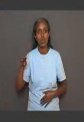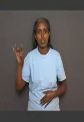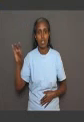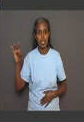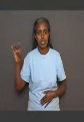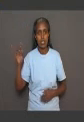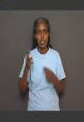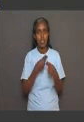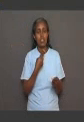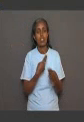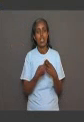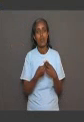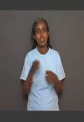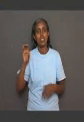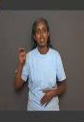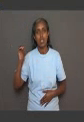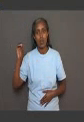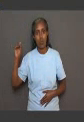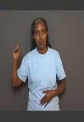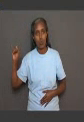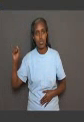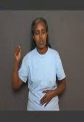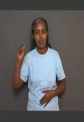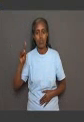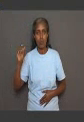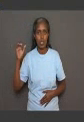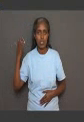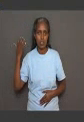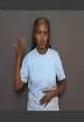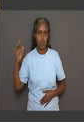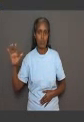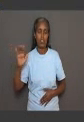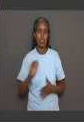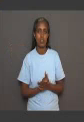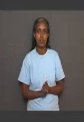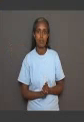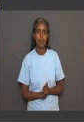times 28 times the cosine of